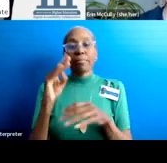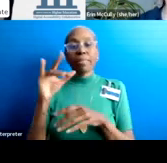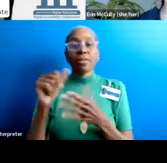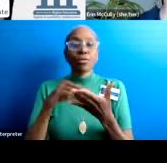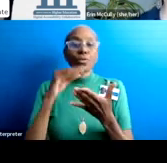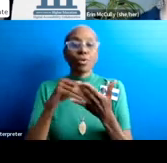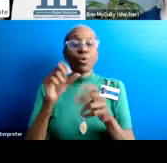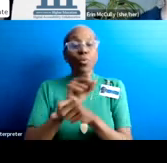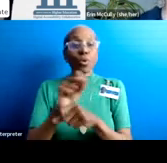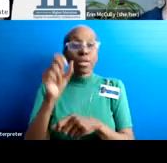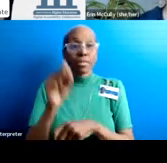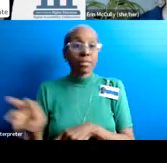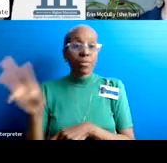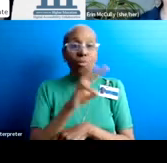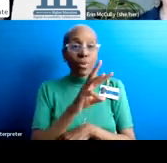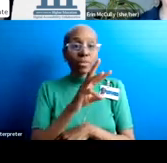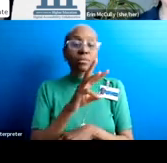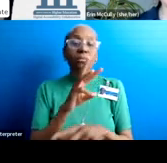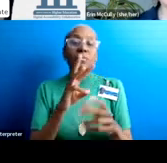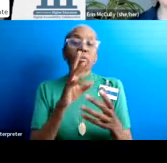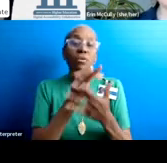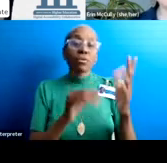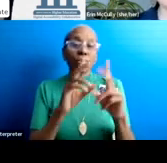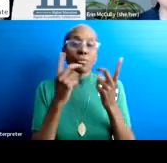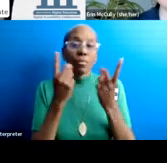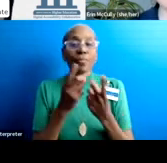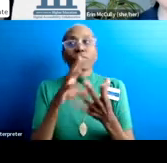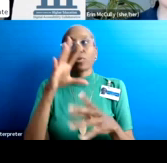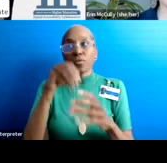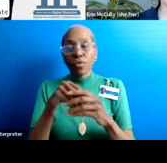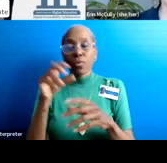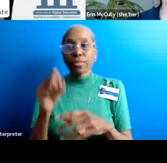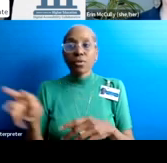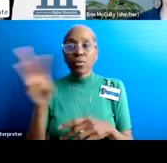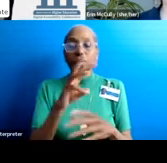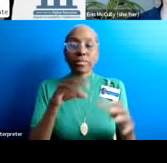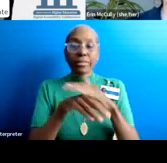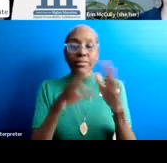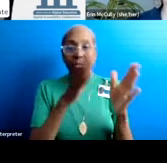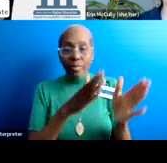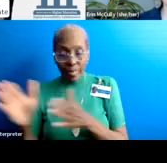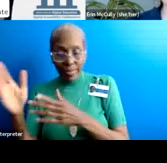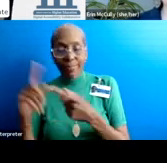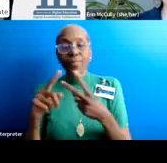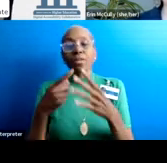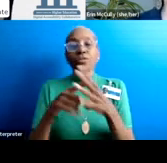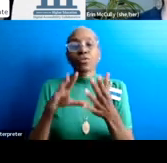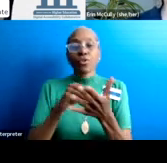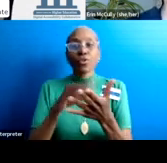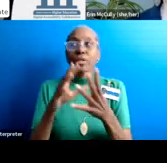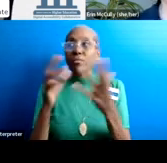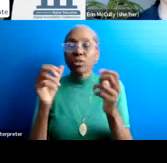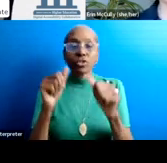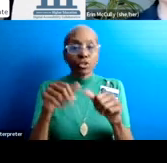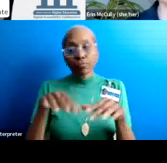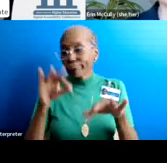at Southwest in the e-learning department, she got involved with Southwest Web Accessibility Plan and began learning as much as she